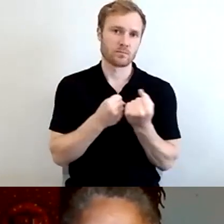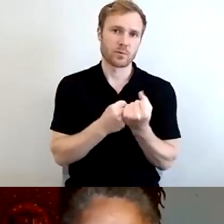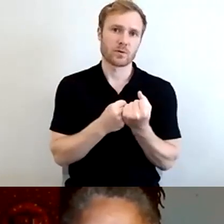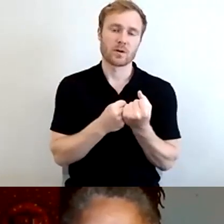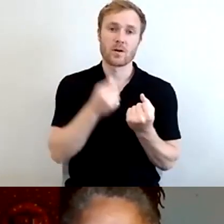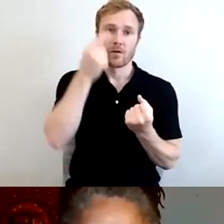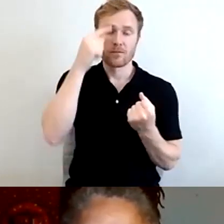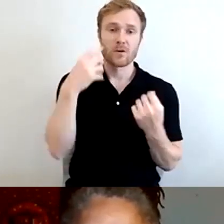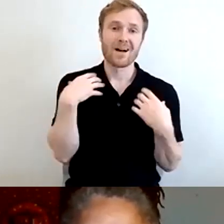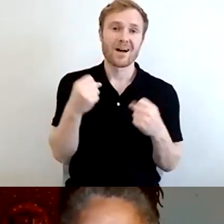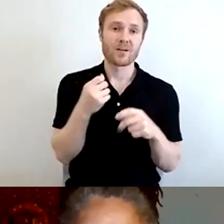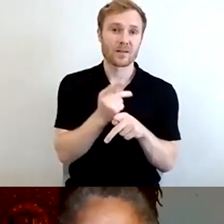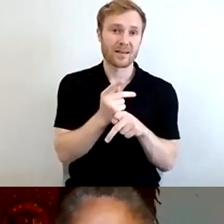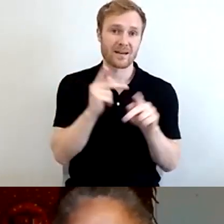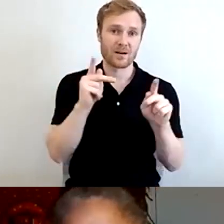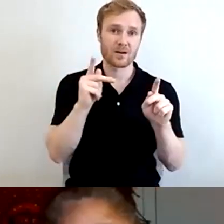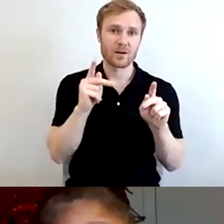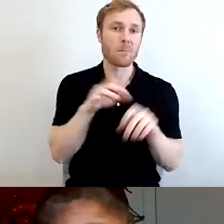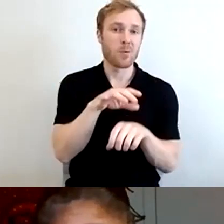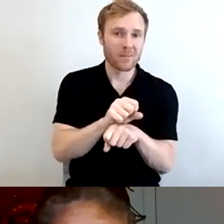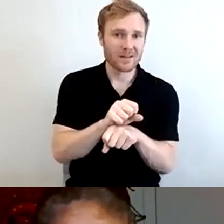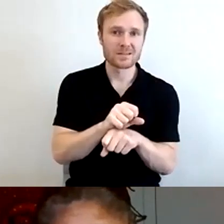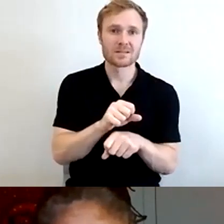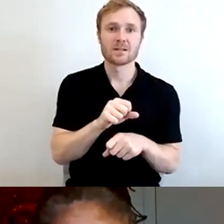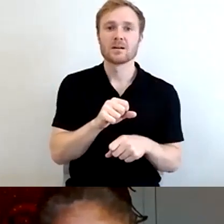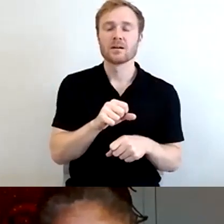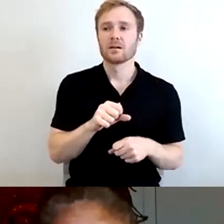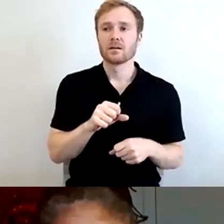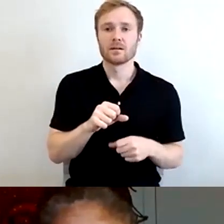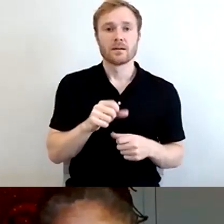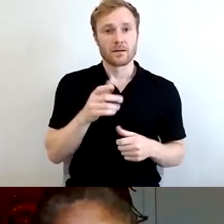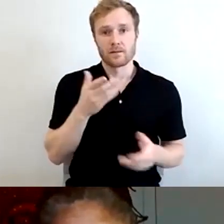healthcare appointments, right? Mm-hmm. So you might have